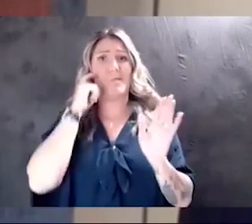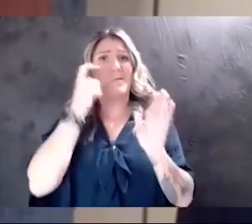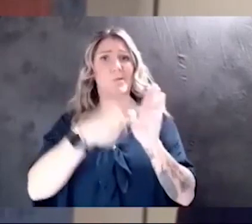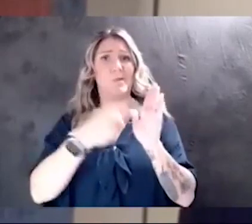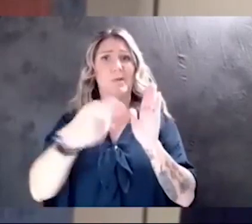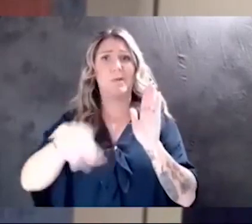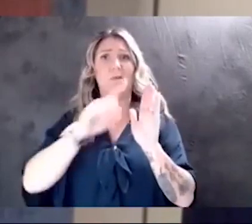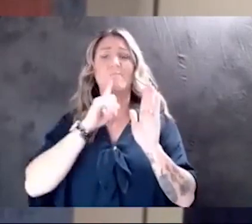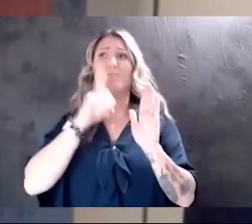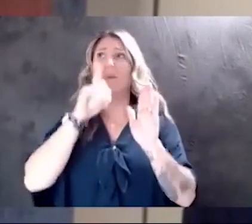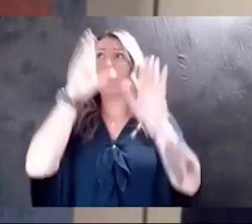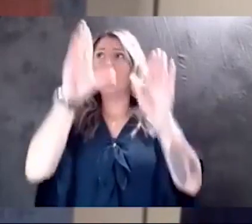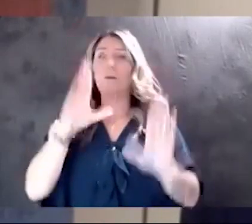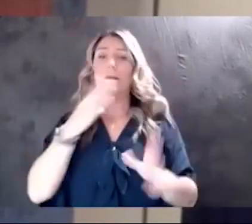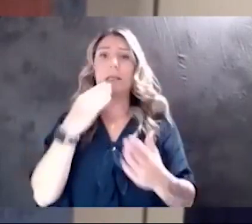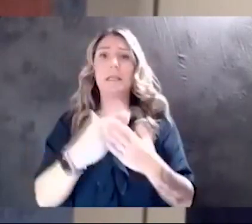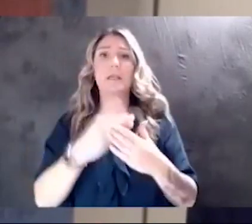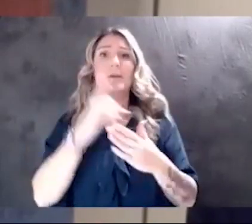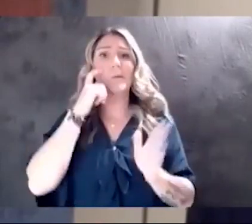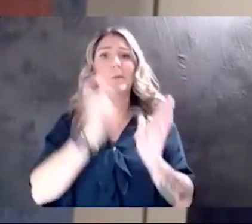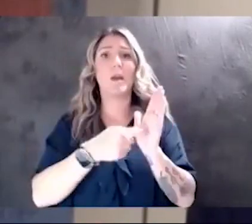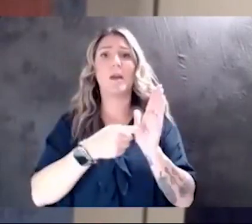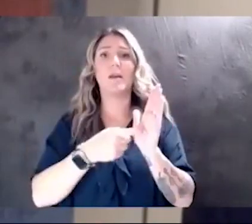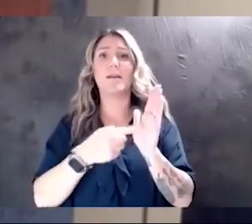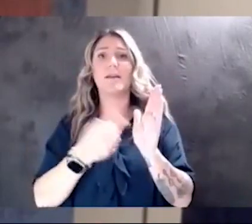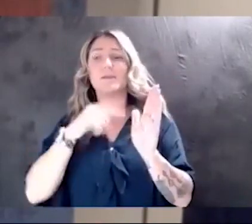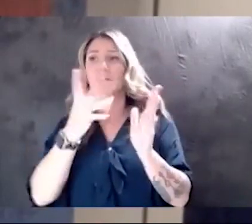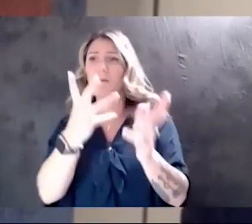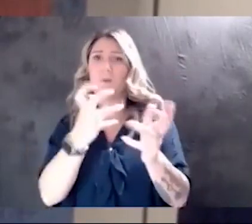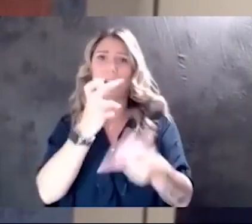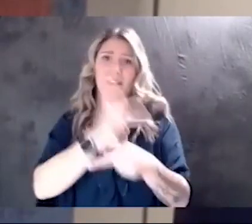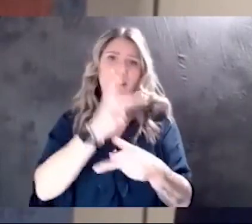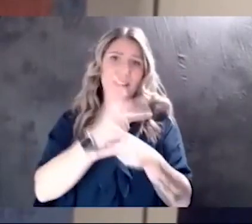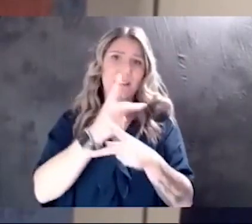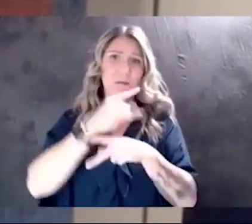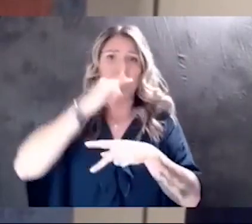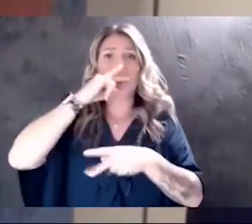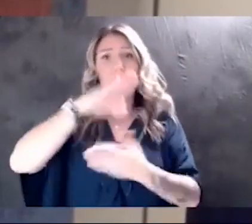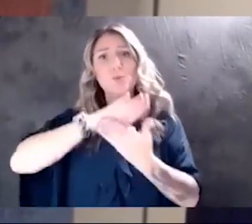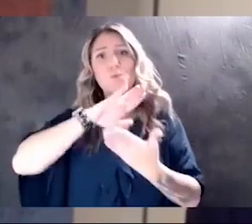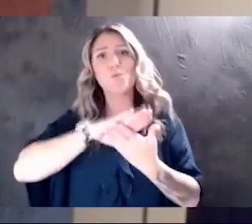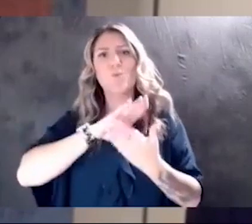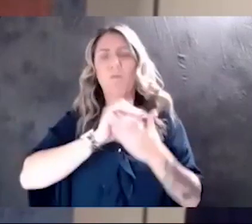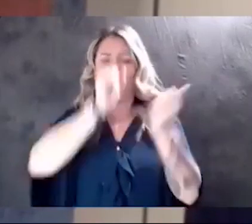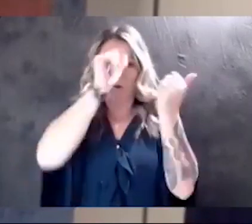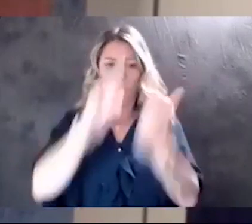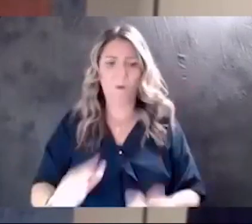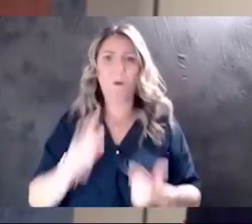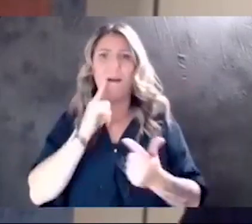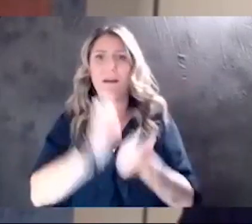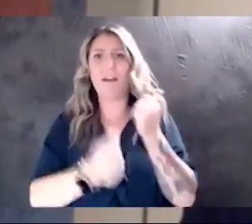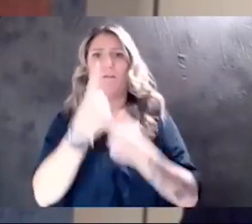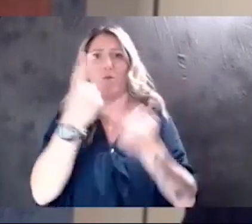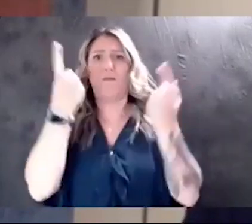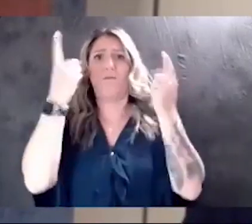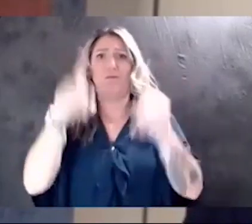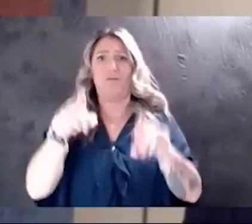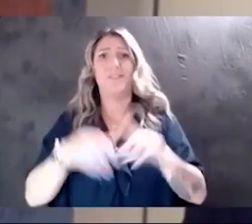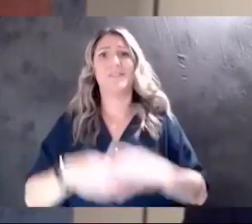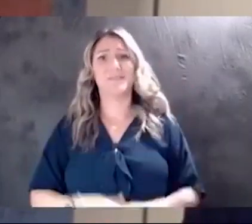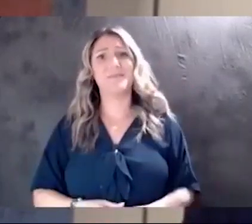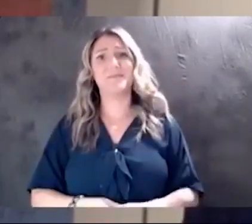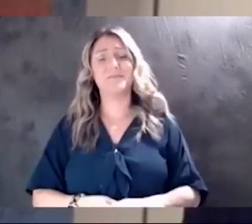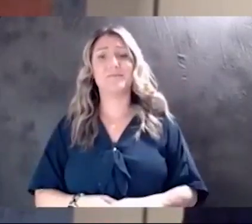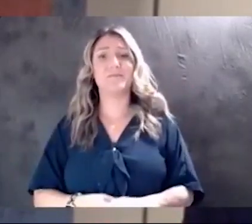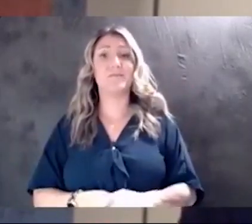greater good, recognizing that we want to keep kids in school. That is all. Everybody can agree on that. So in